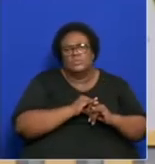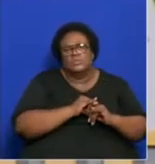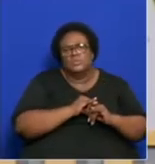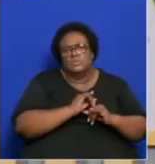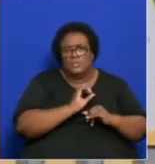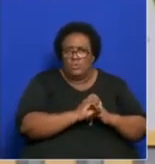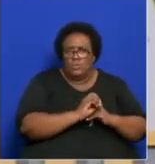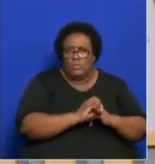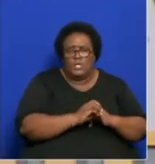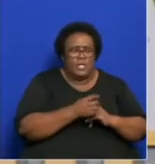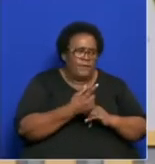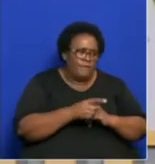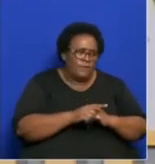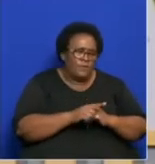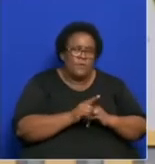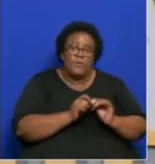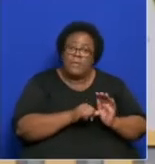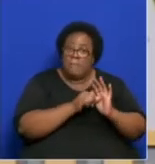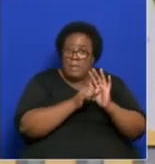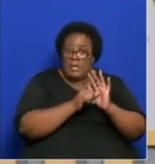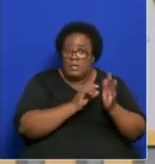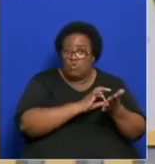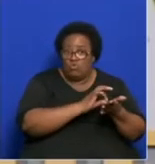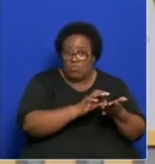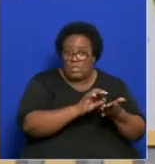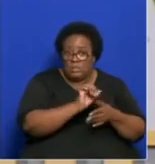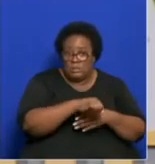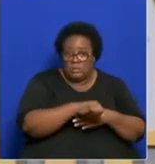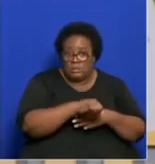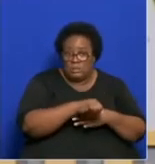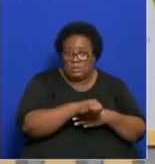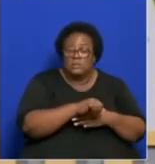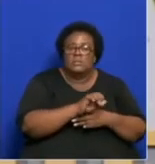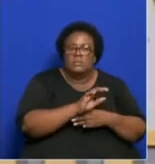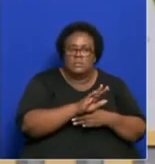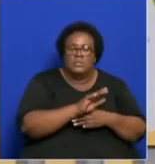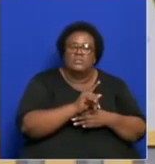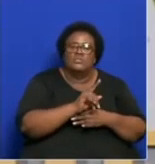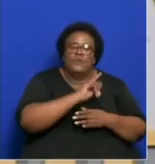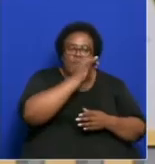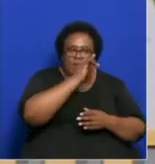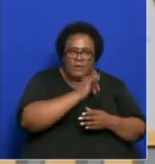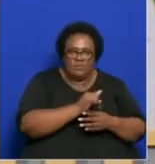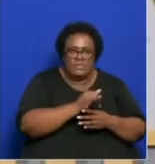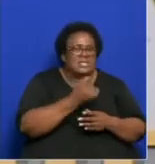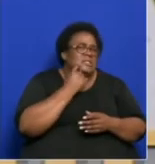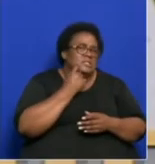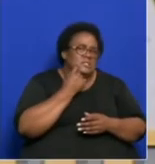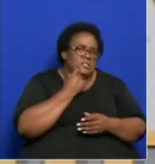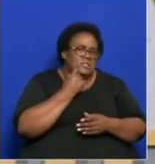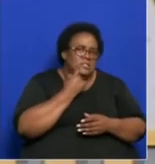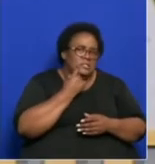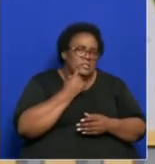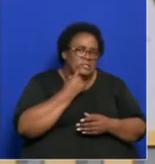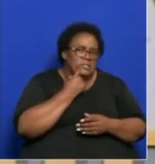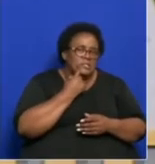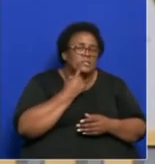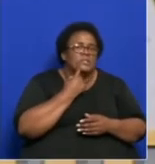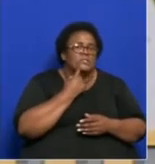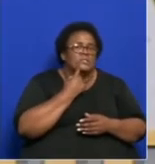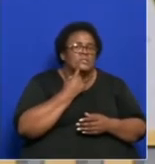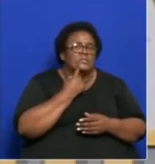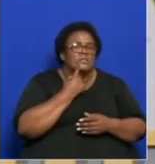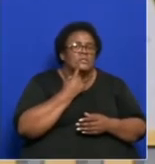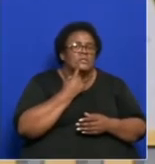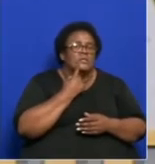the main contract, right, verification is very easy. By the way, here